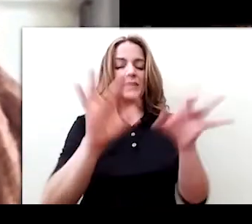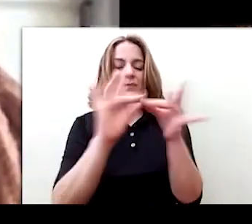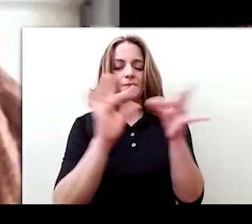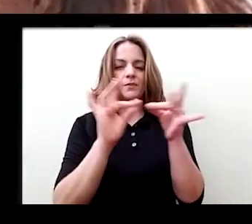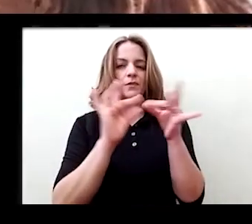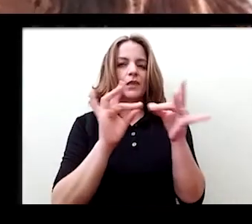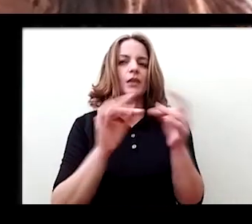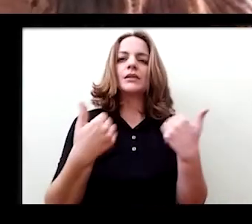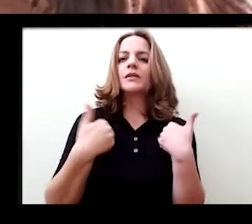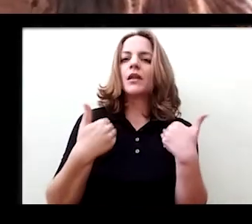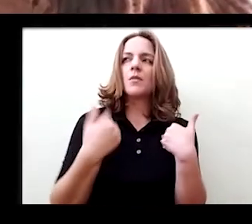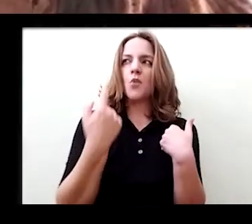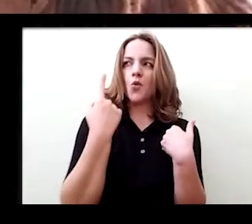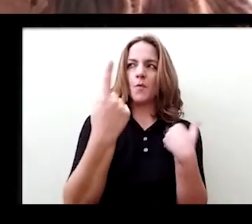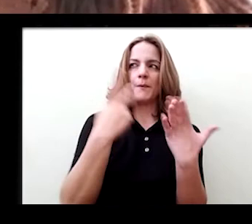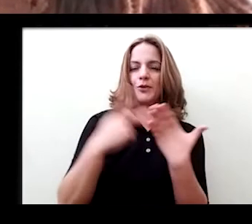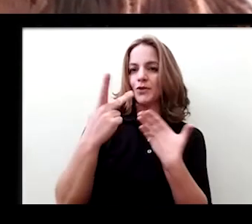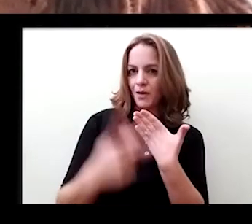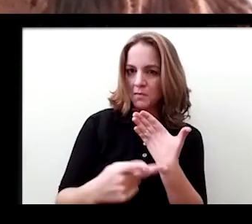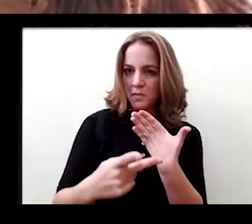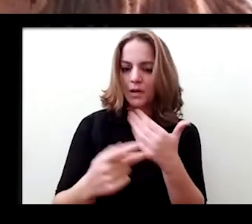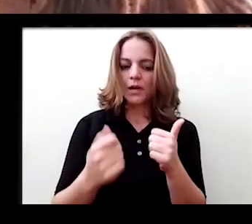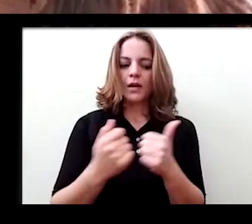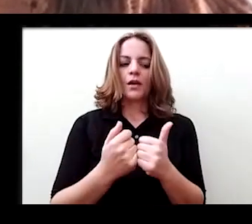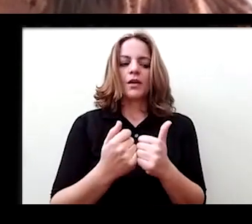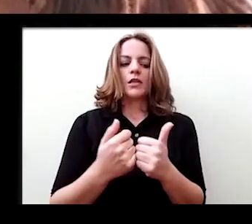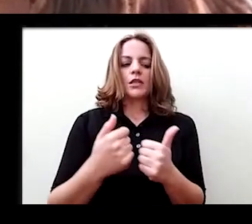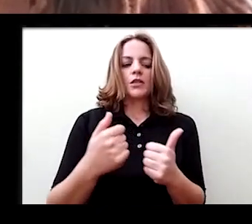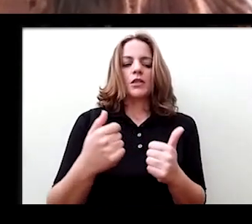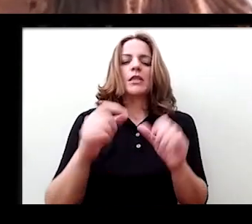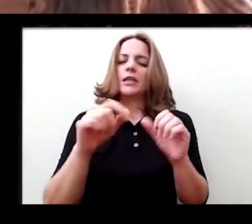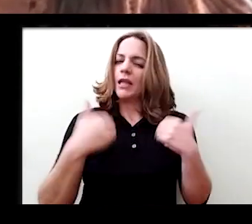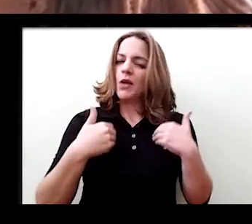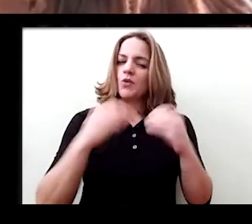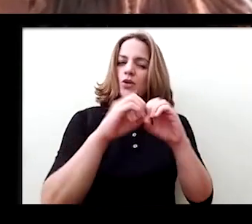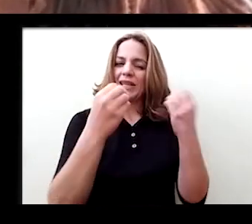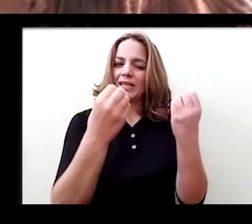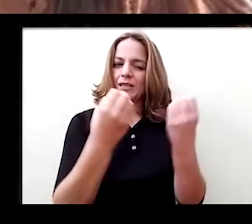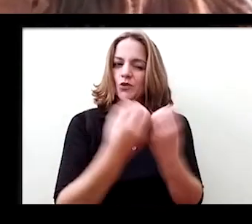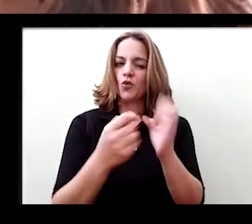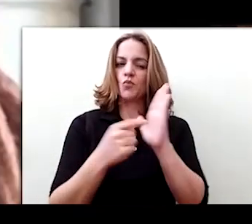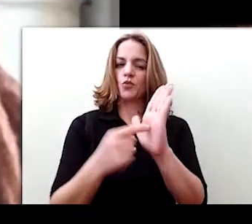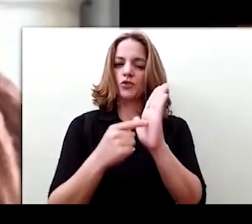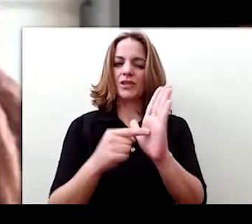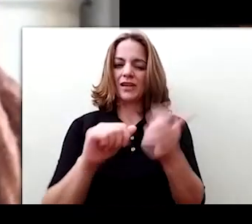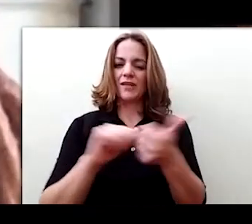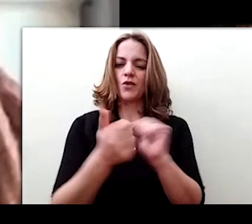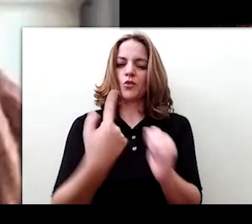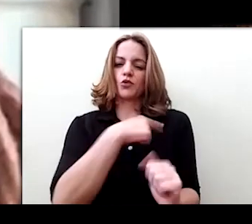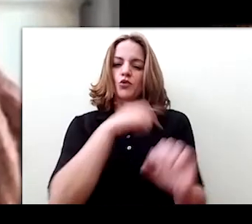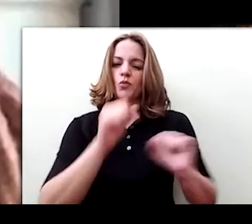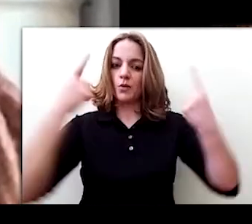was also an organizing tool that showed models of successful organizing in the community, so other